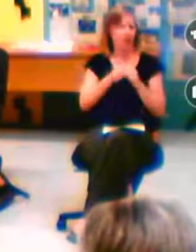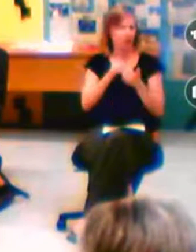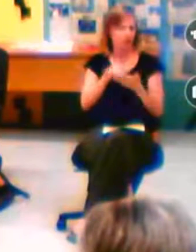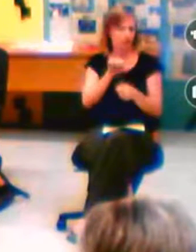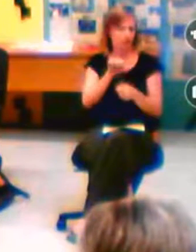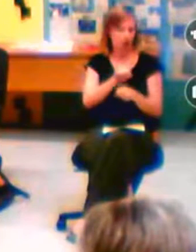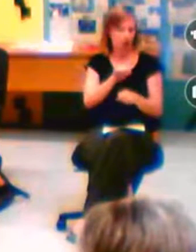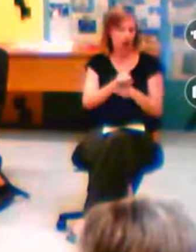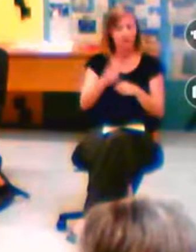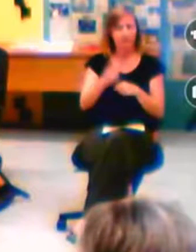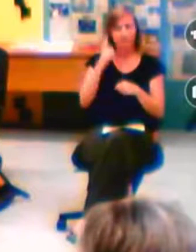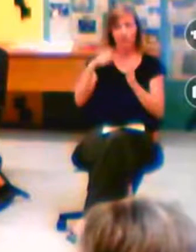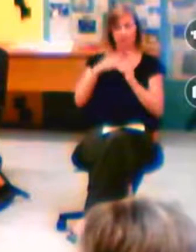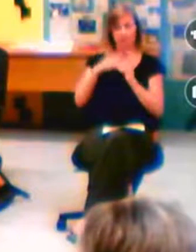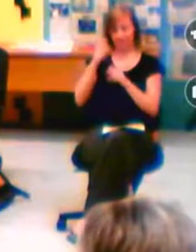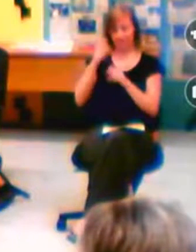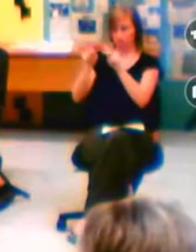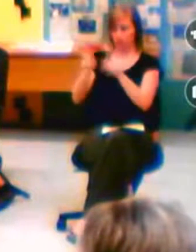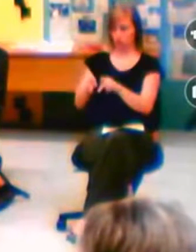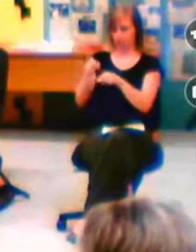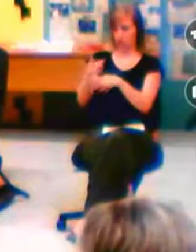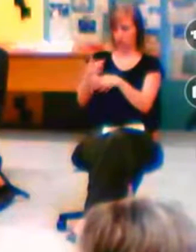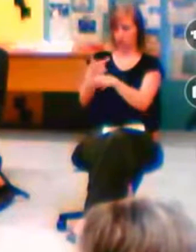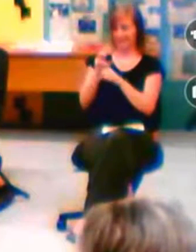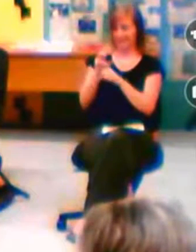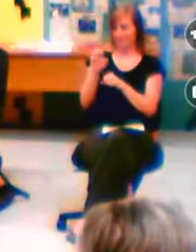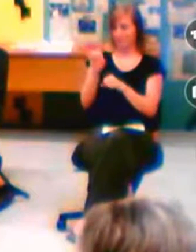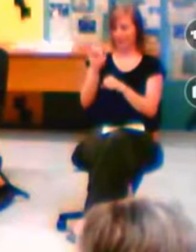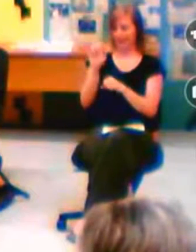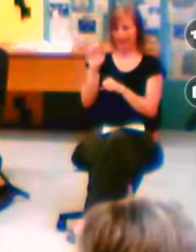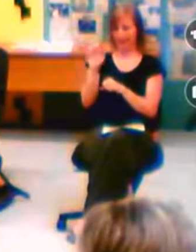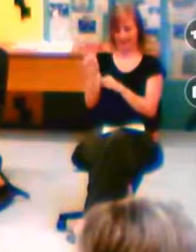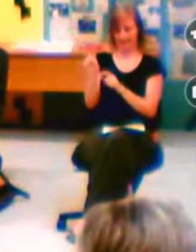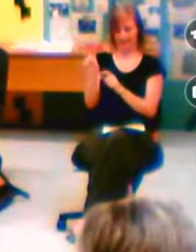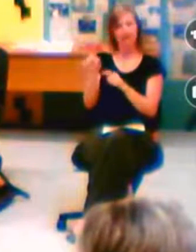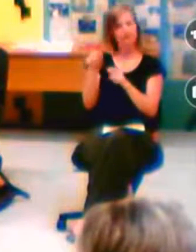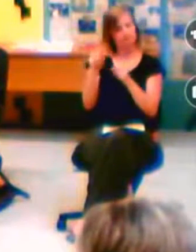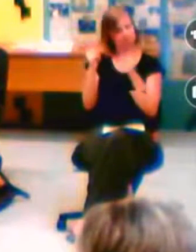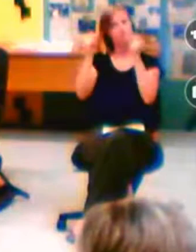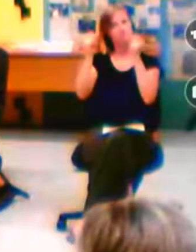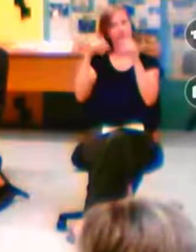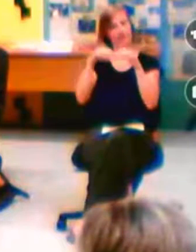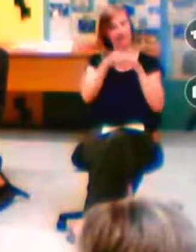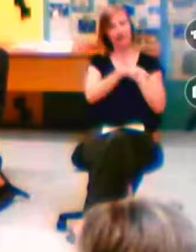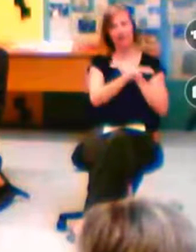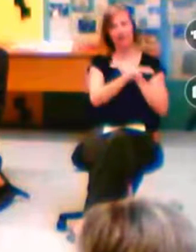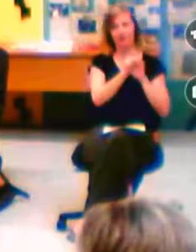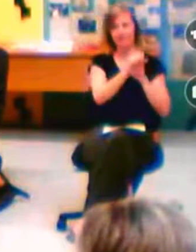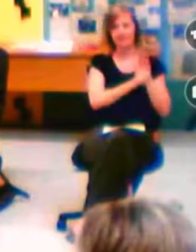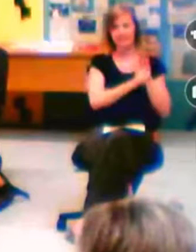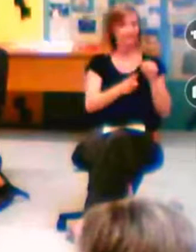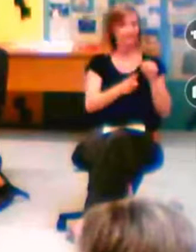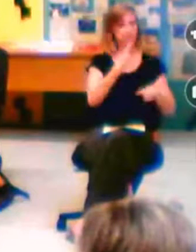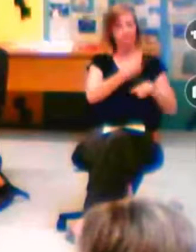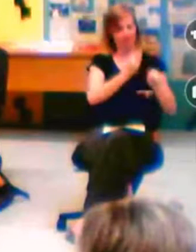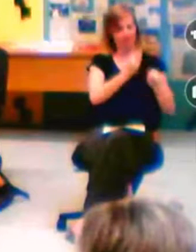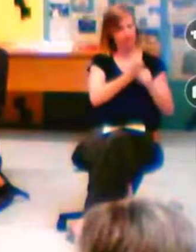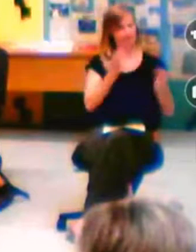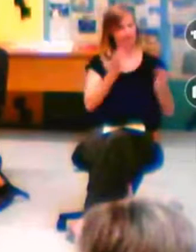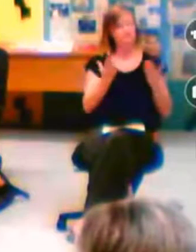says somebody would have to live in Colorado for 1 year before they could gain access. How would that work for somebody that, currently, if